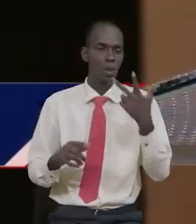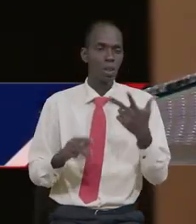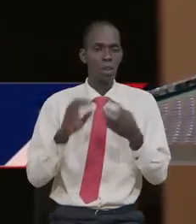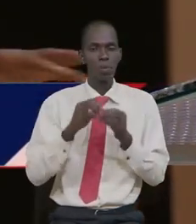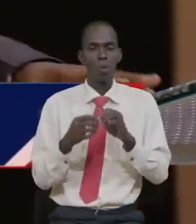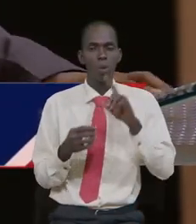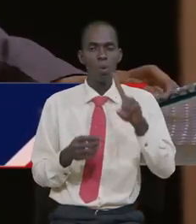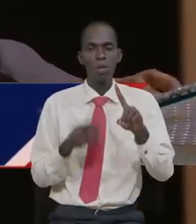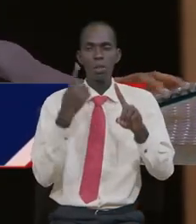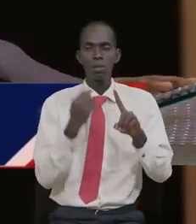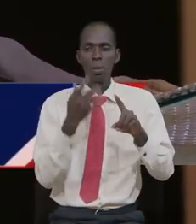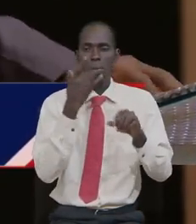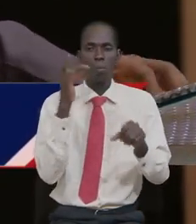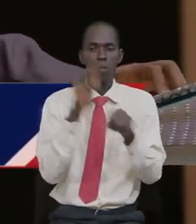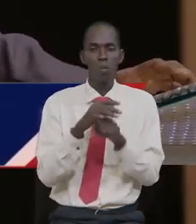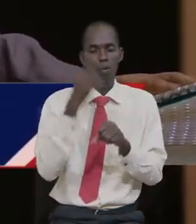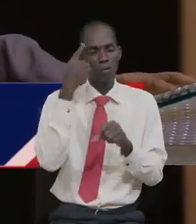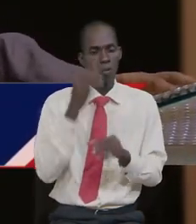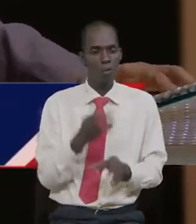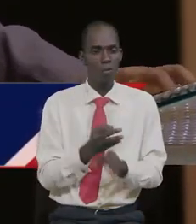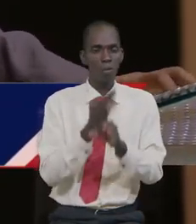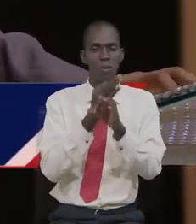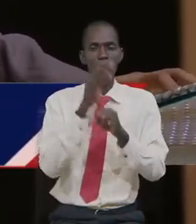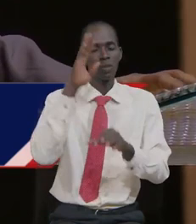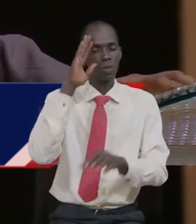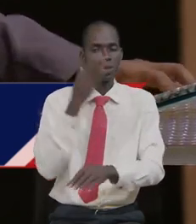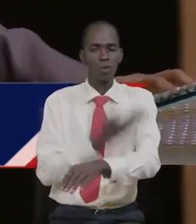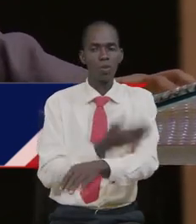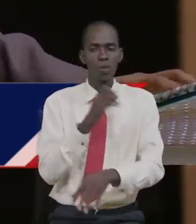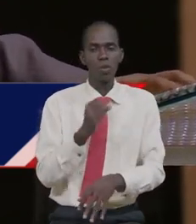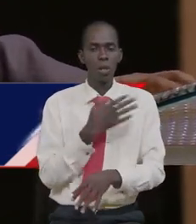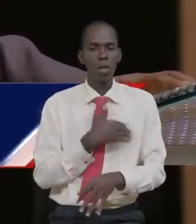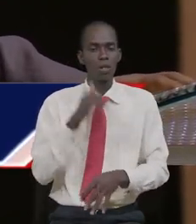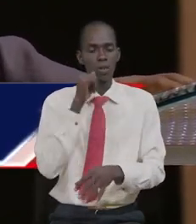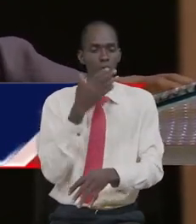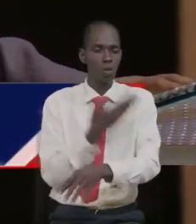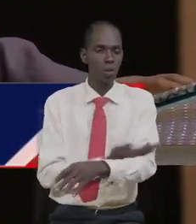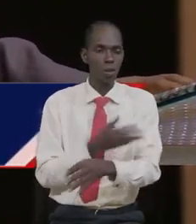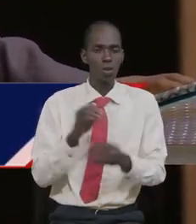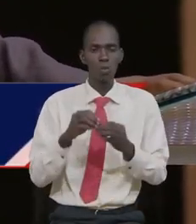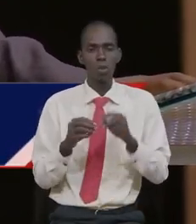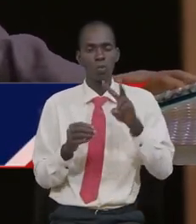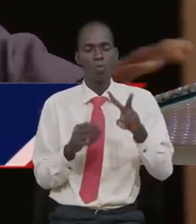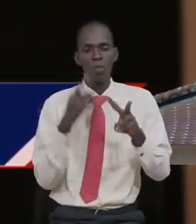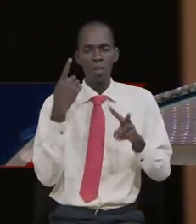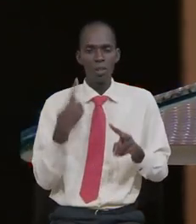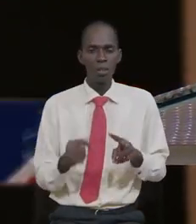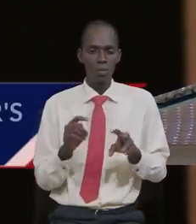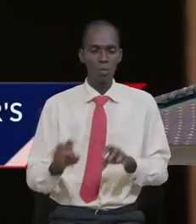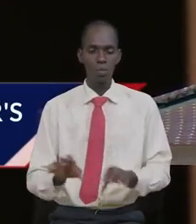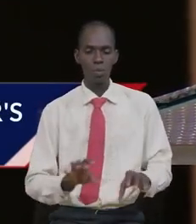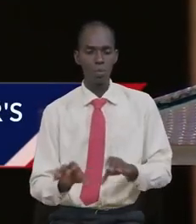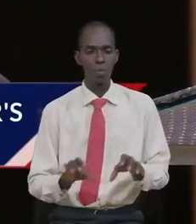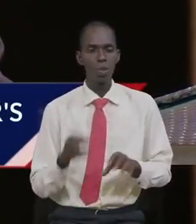looking at the promise for faithful sons and daughters. Number two, the performance